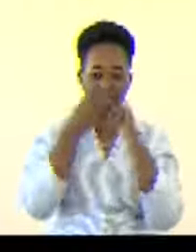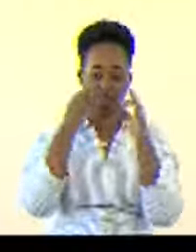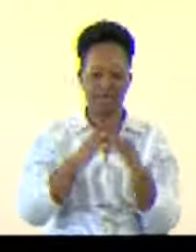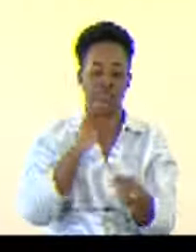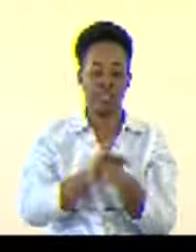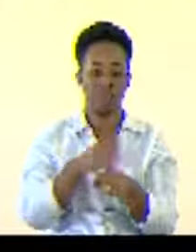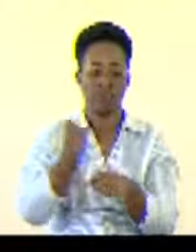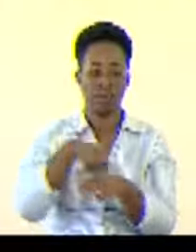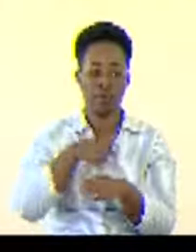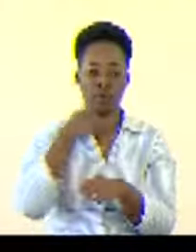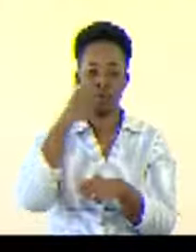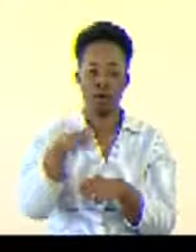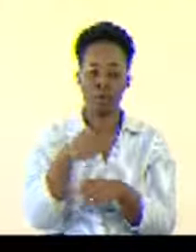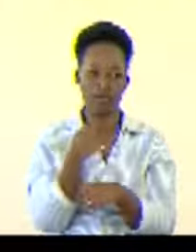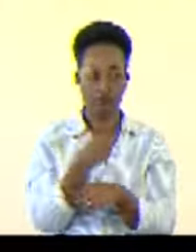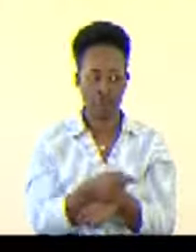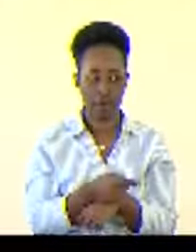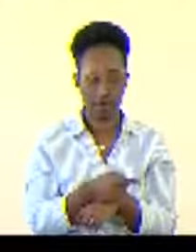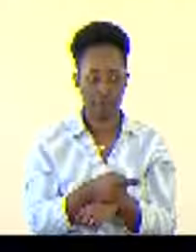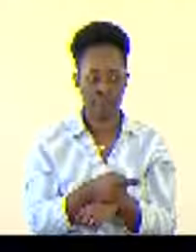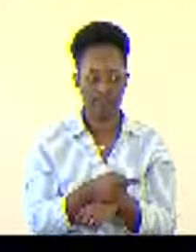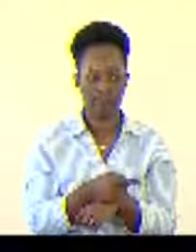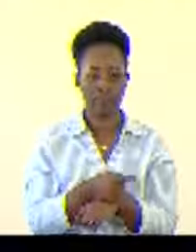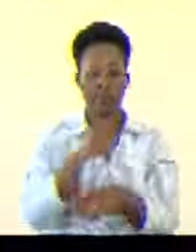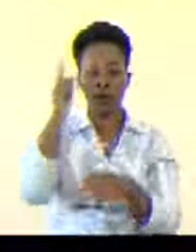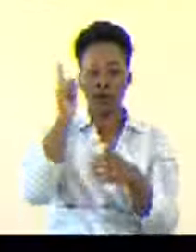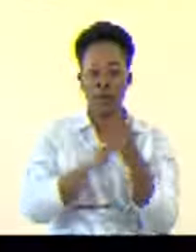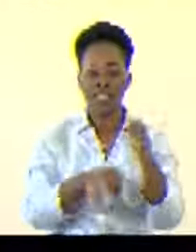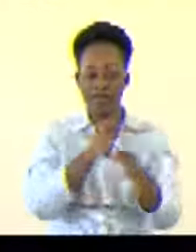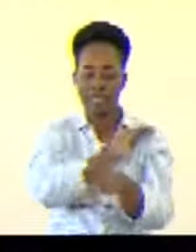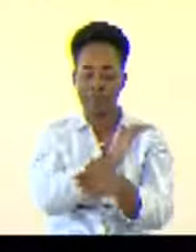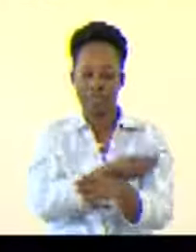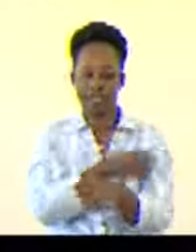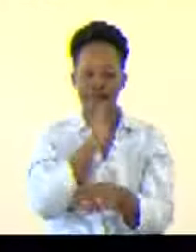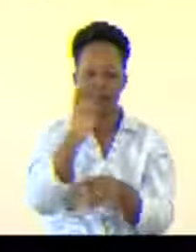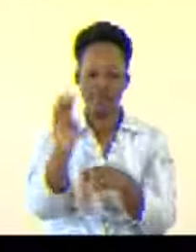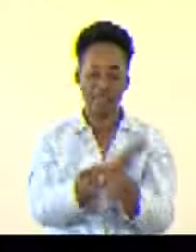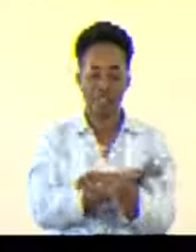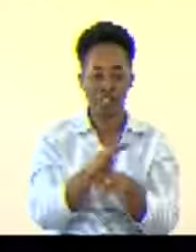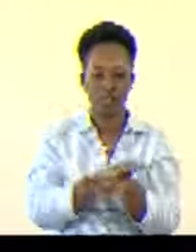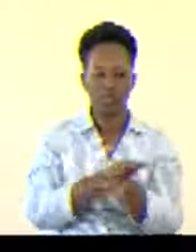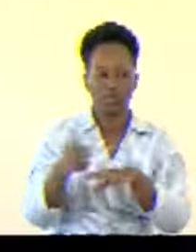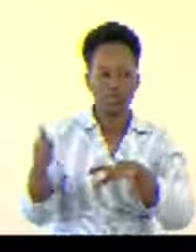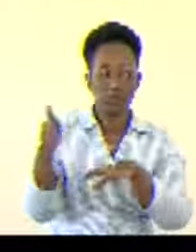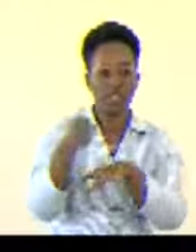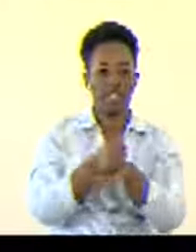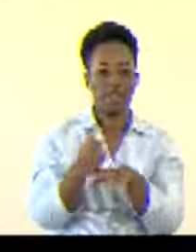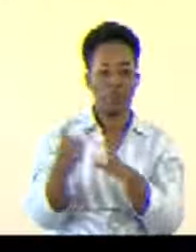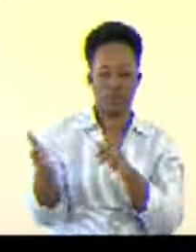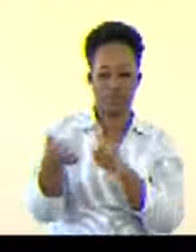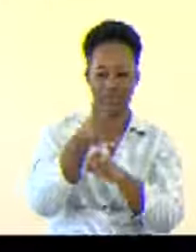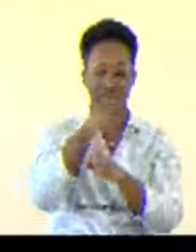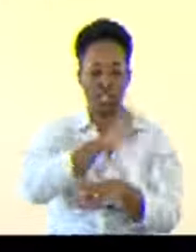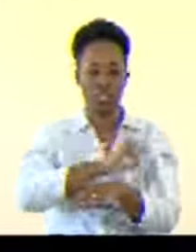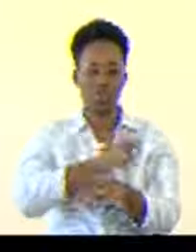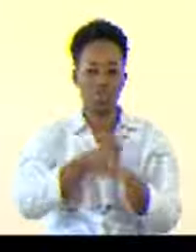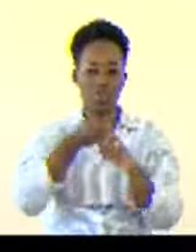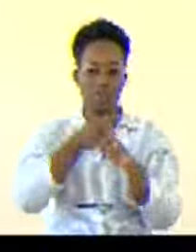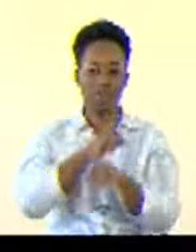these ones, they'll be rotating on one thing. What is the ability of the business to generate returns, to generate profits from